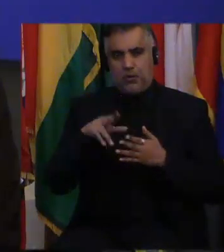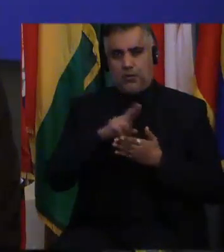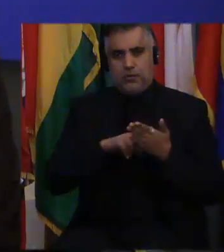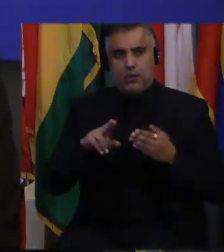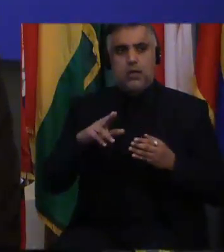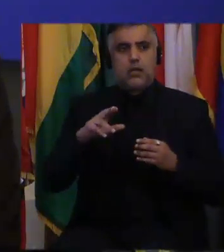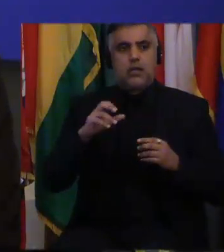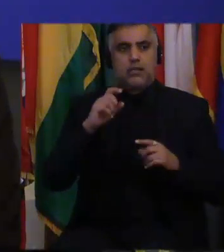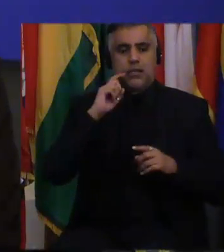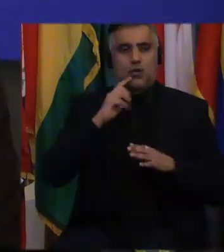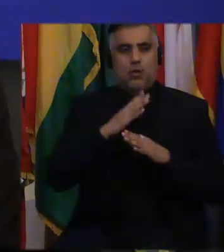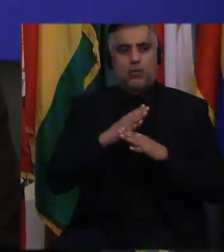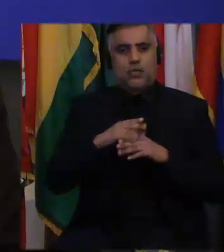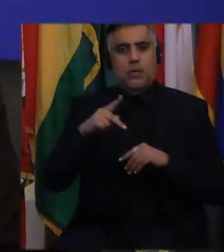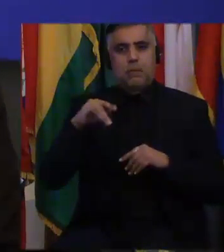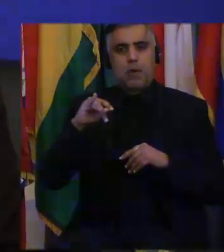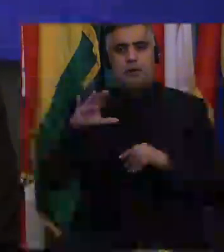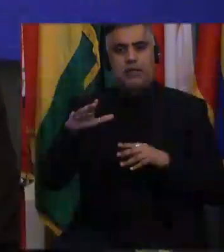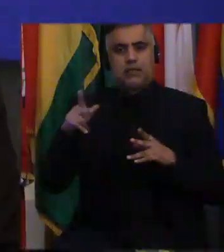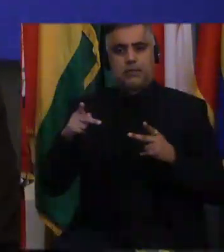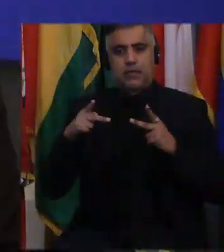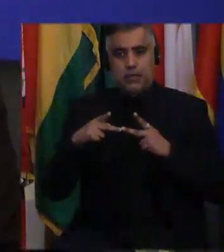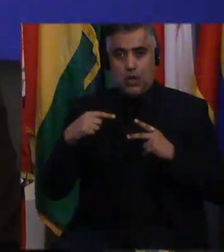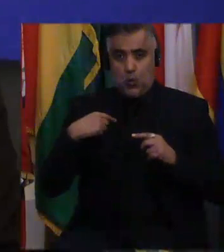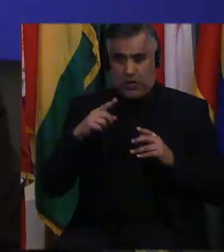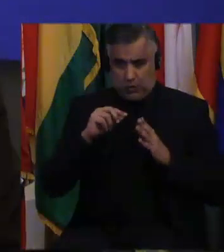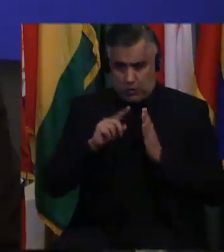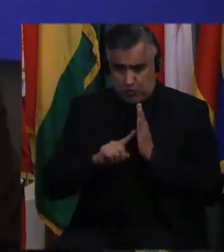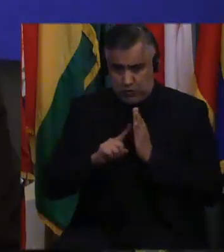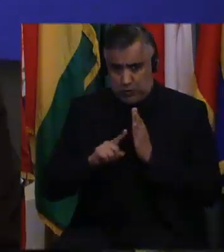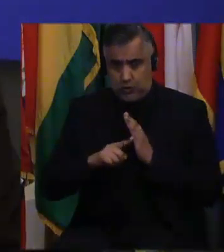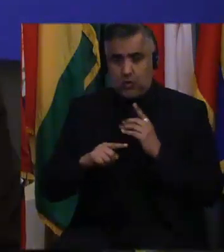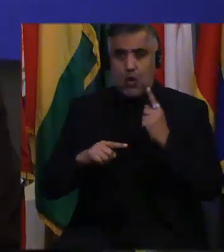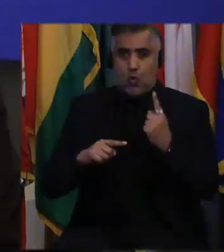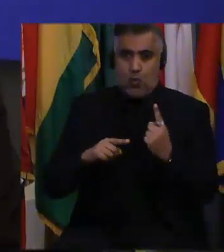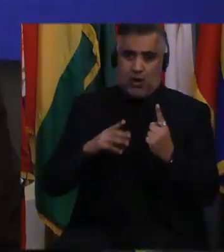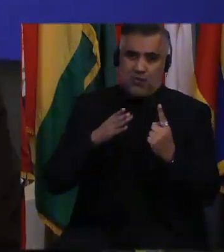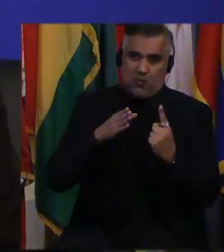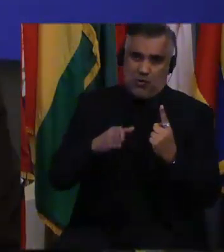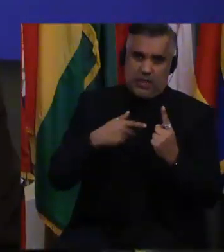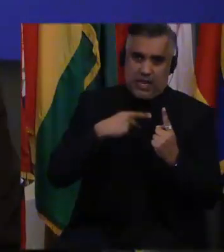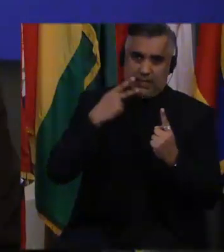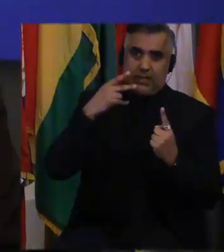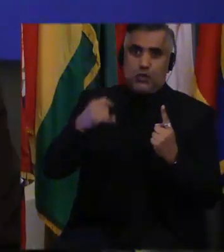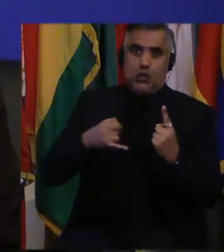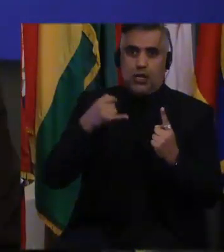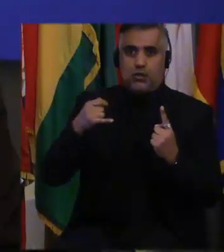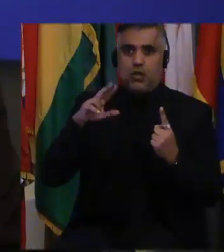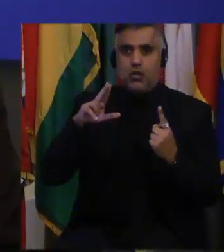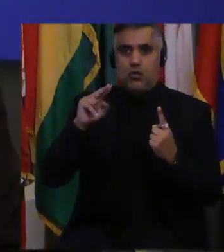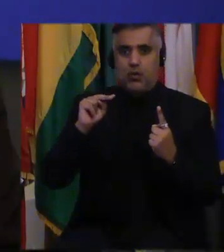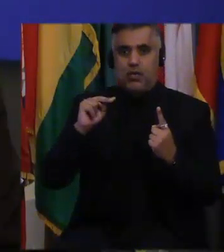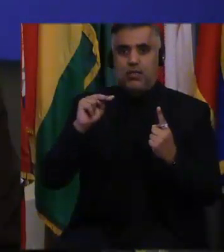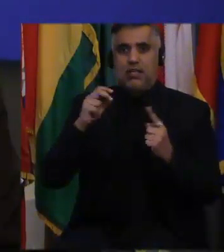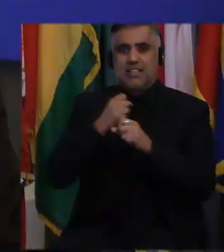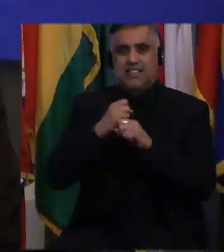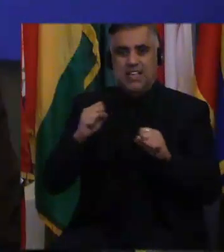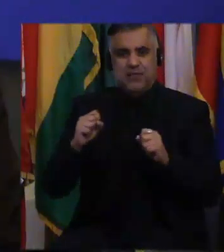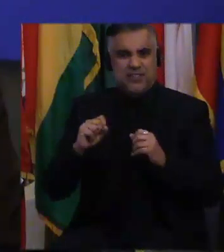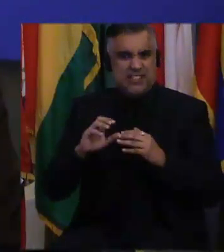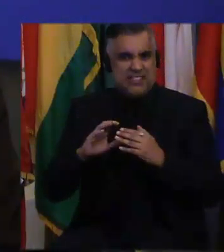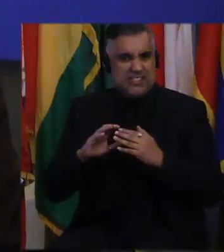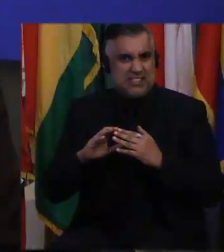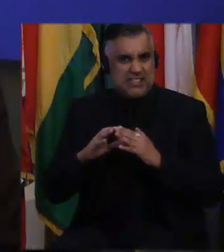spaces. So when I'm doing research, I see that the one mechanism I see internationally is the UN Safe City,